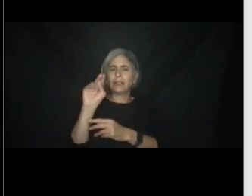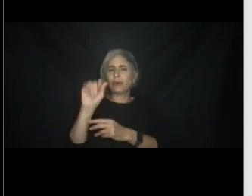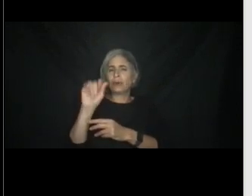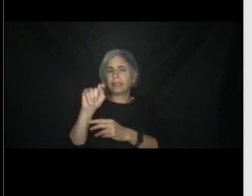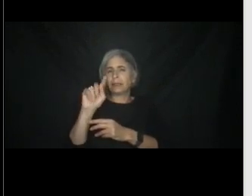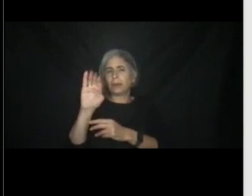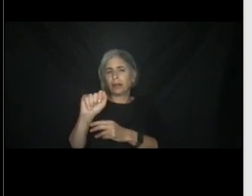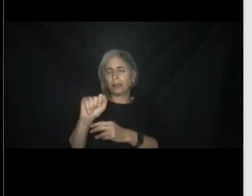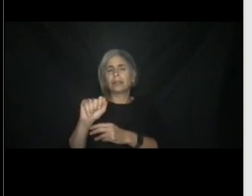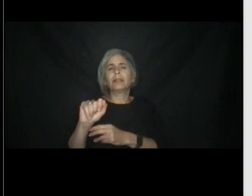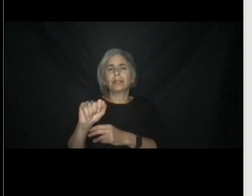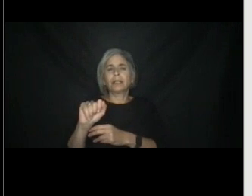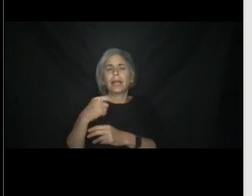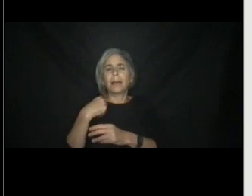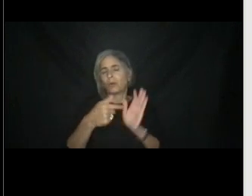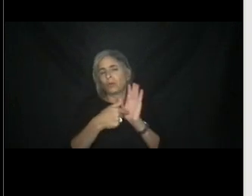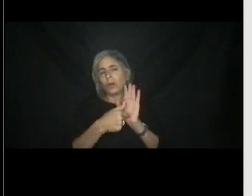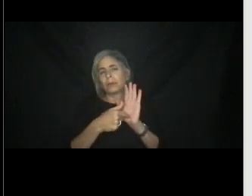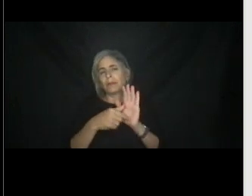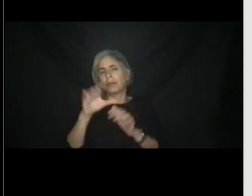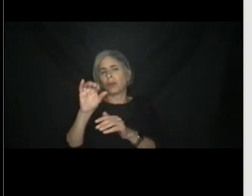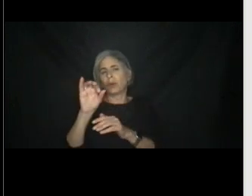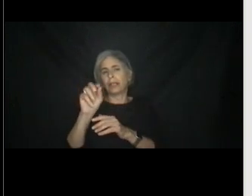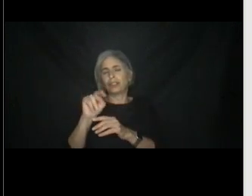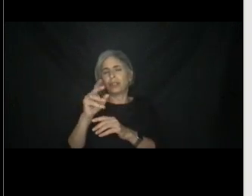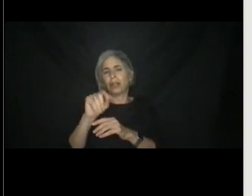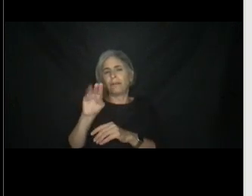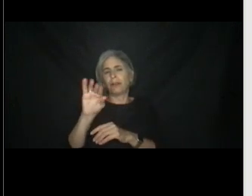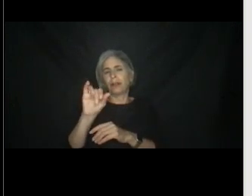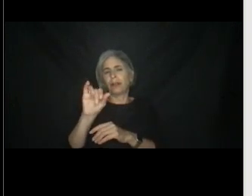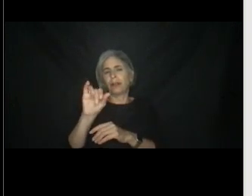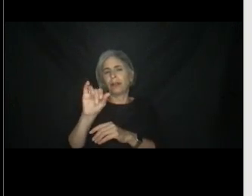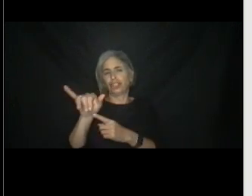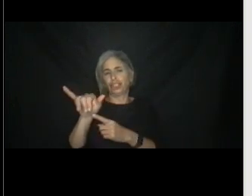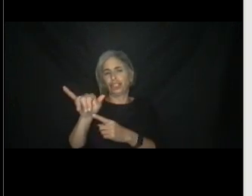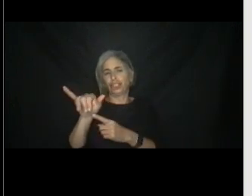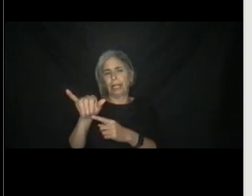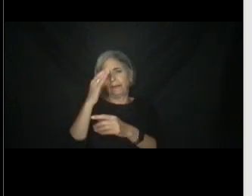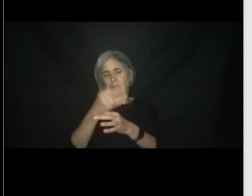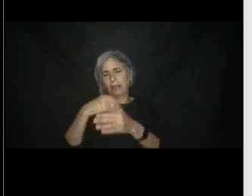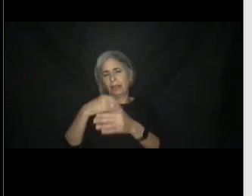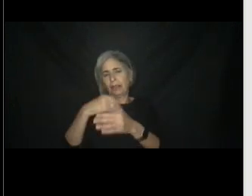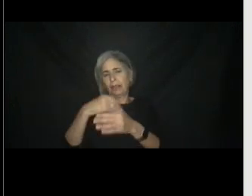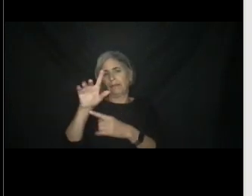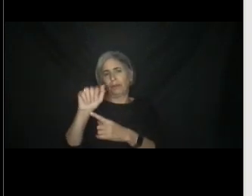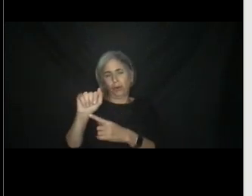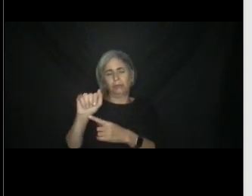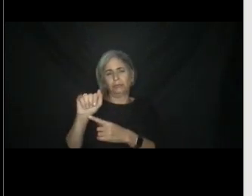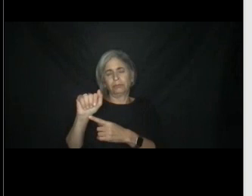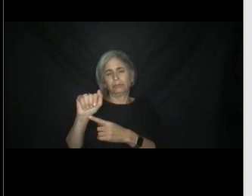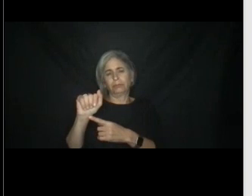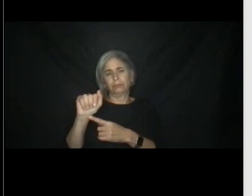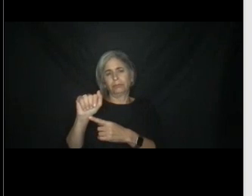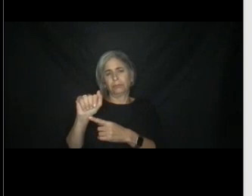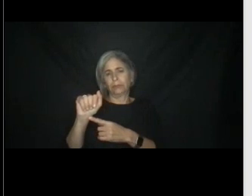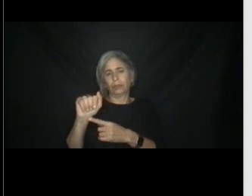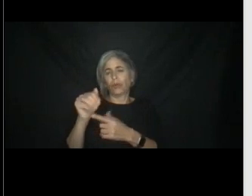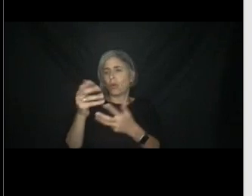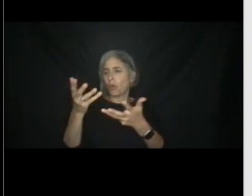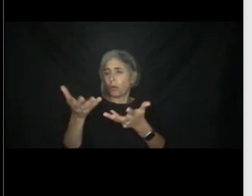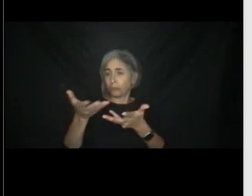as a representative of the Coalition of Clergy as well as Faith in Florida. Just bringing before you